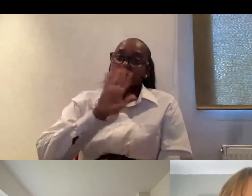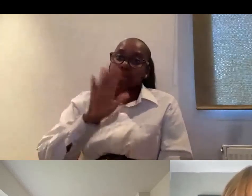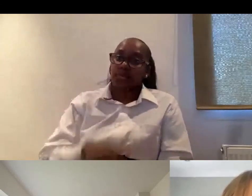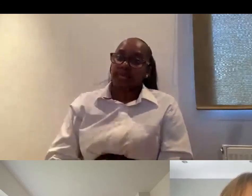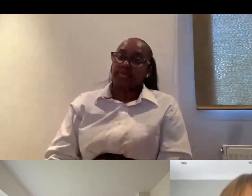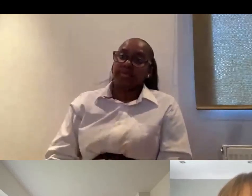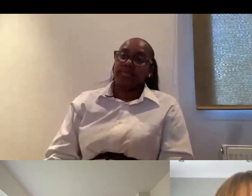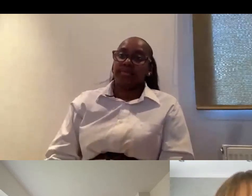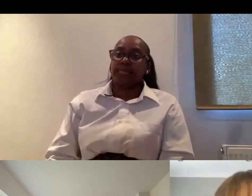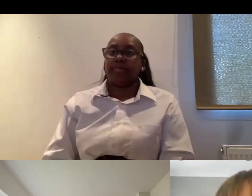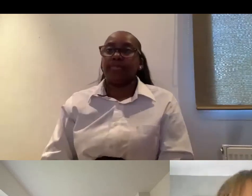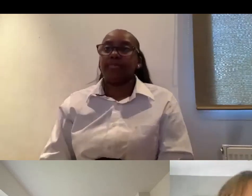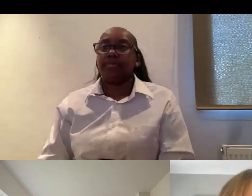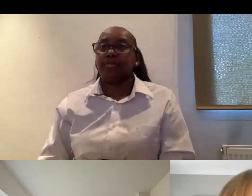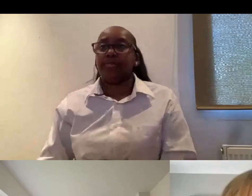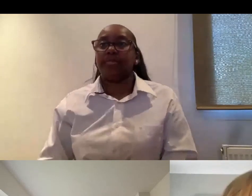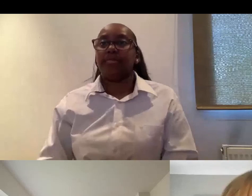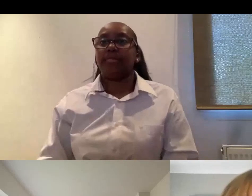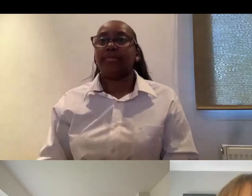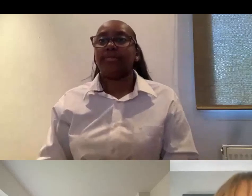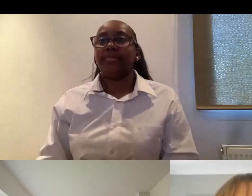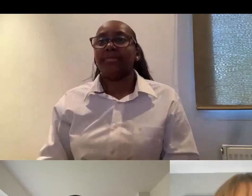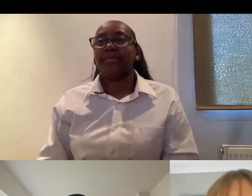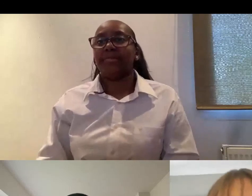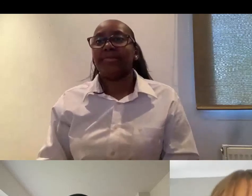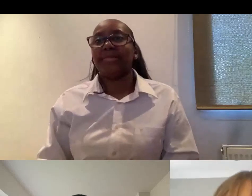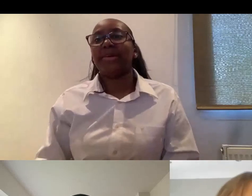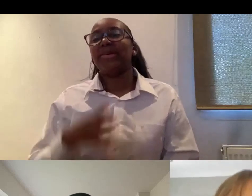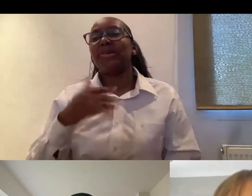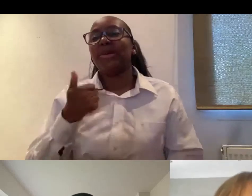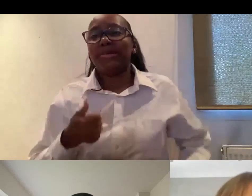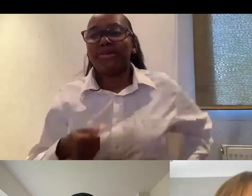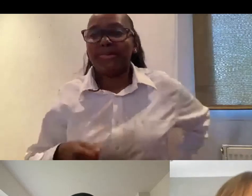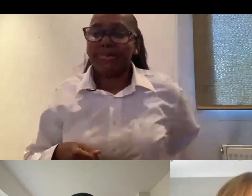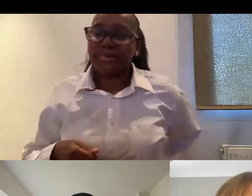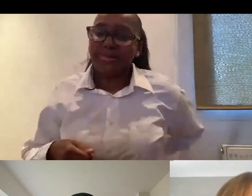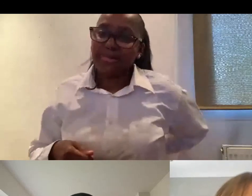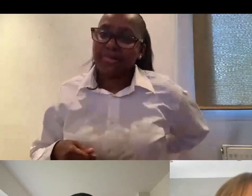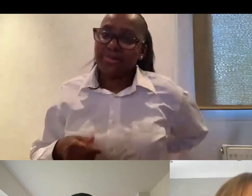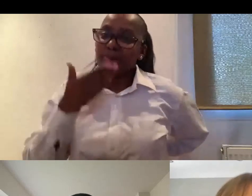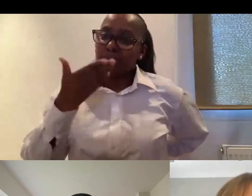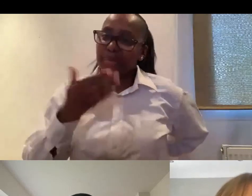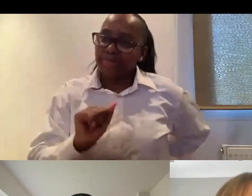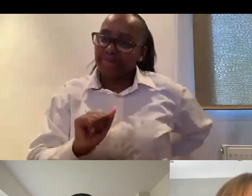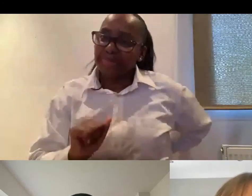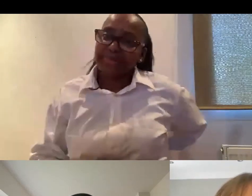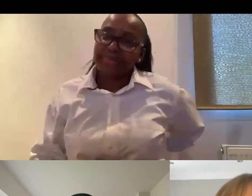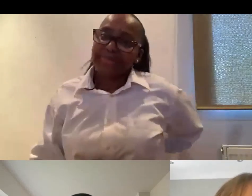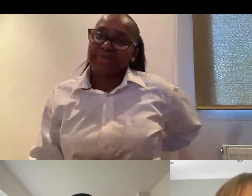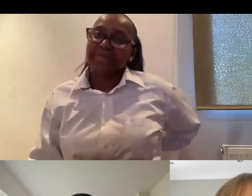Thanks everybody. Deb, thank you so much for signing. It's fantastic, fantastic job. Thank you.